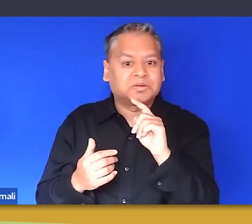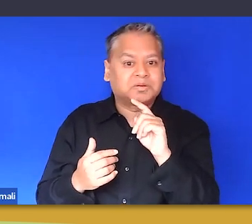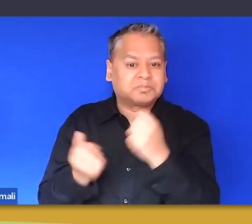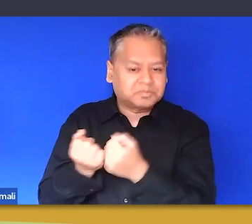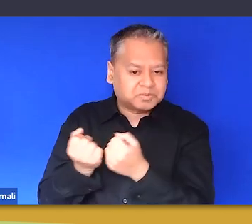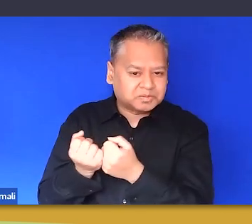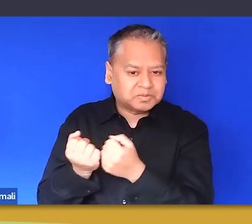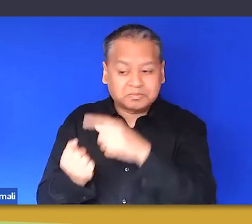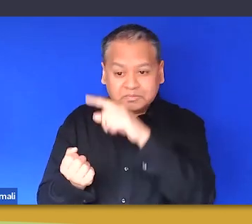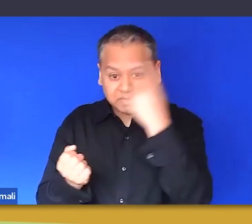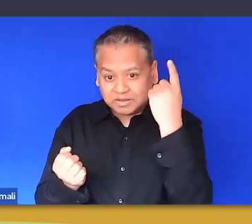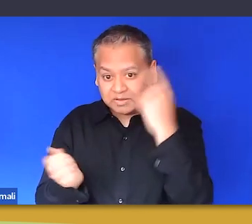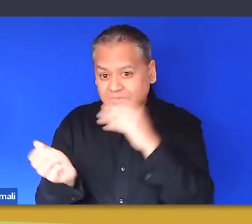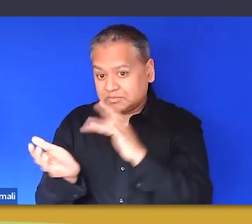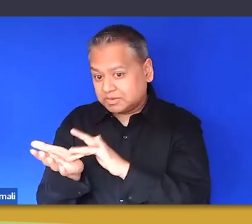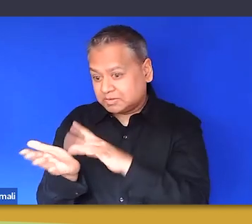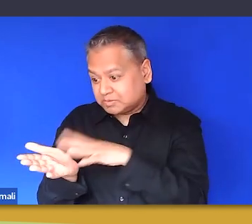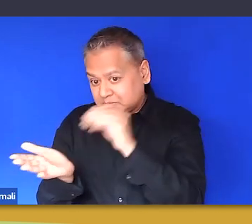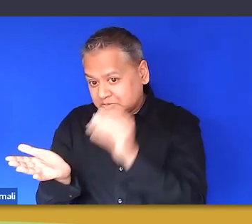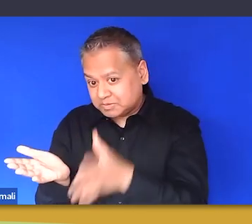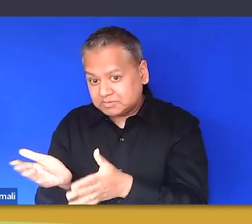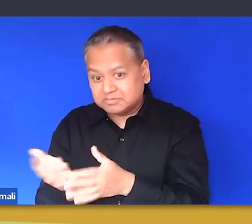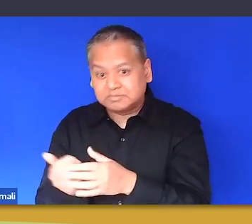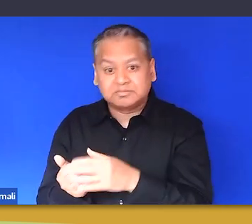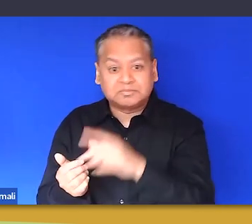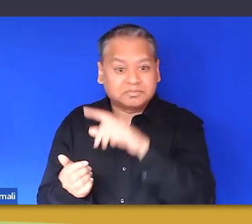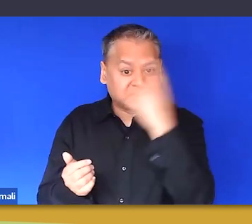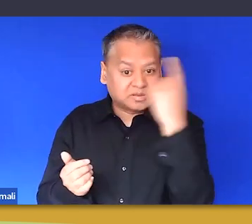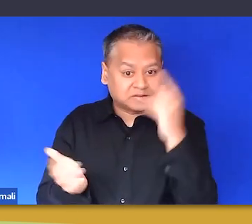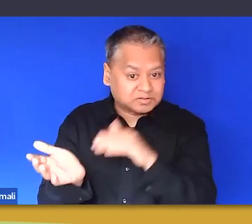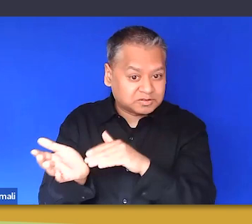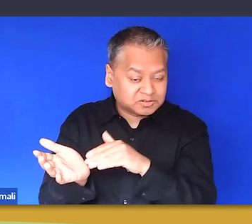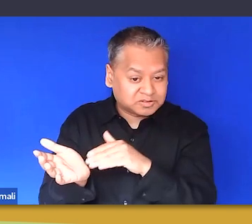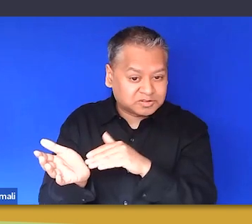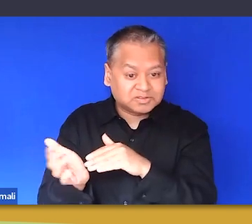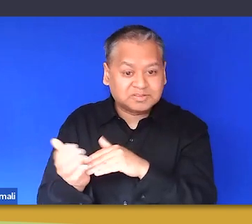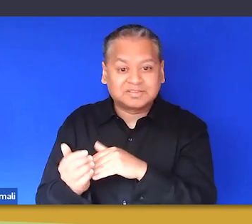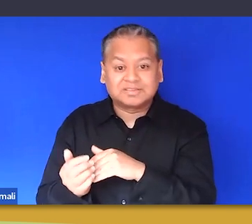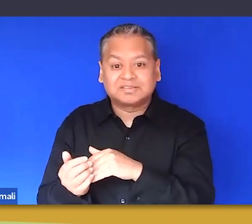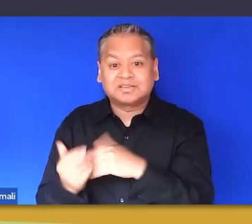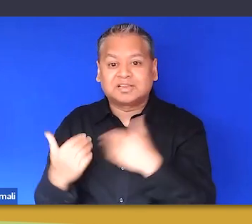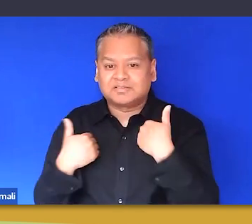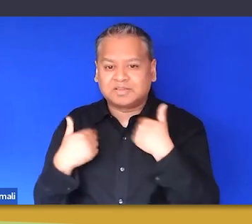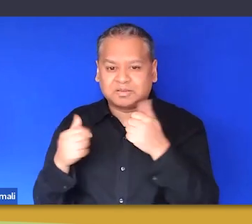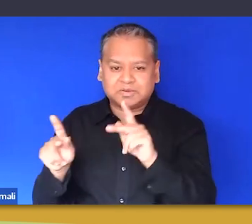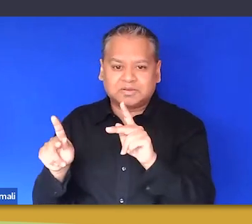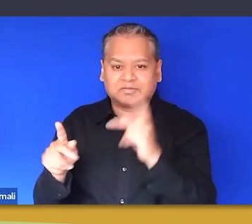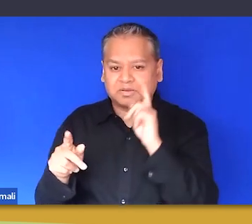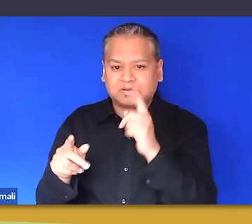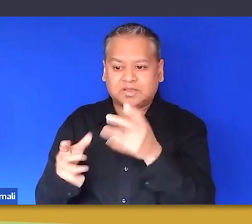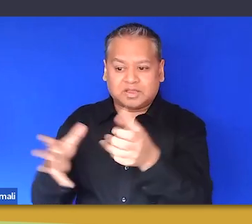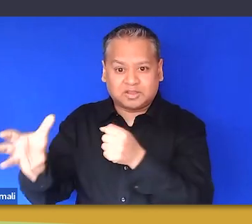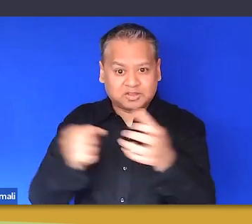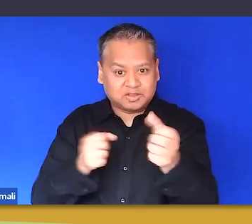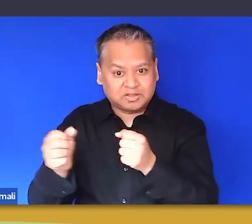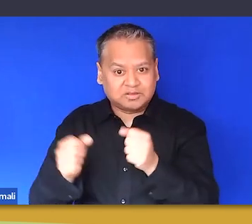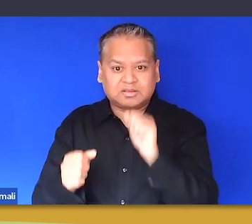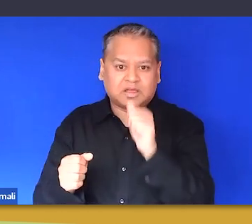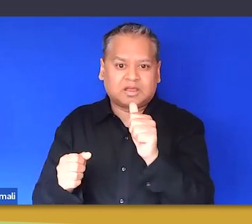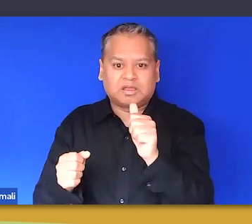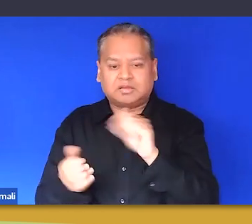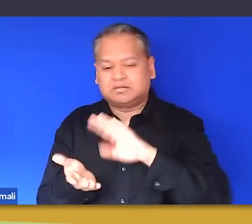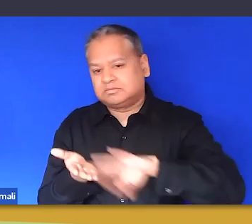inclusive hiring practices. Welcome, Dr. Rahel. Thank you very much, MP Singh,